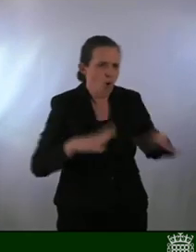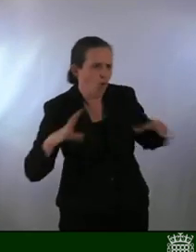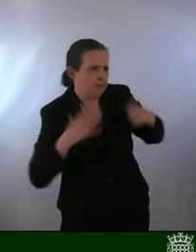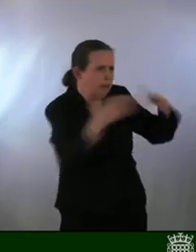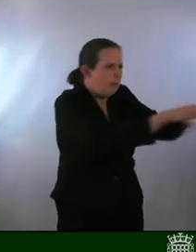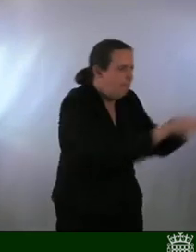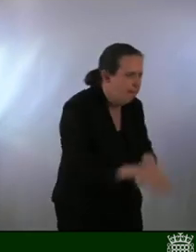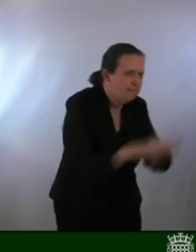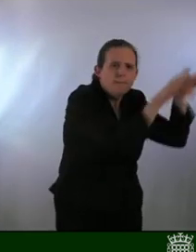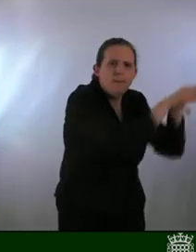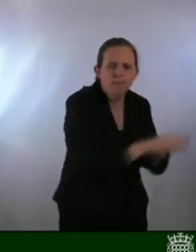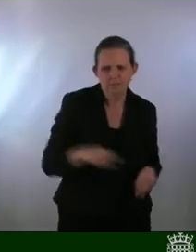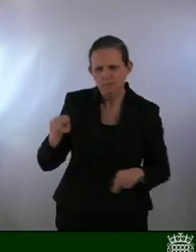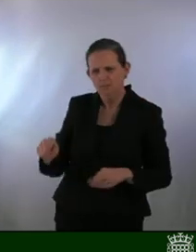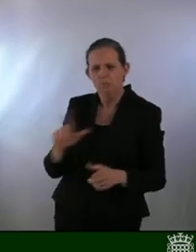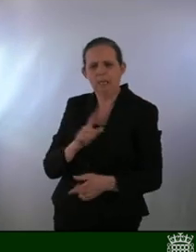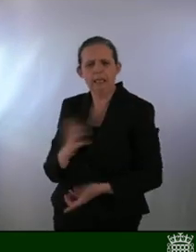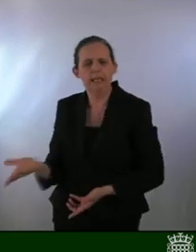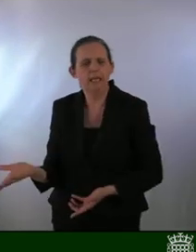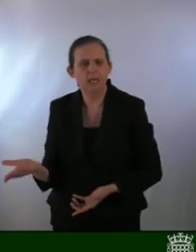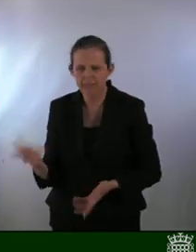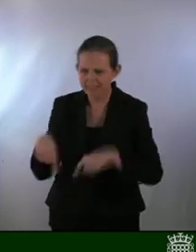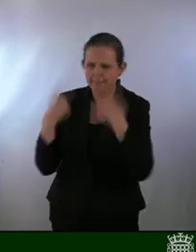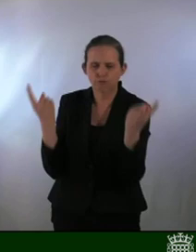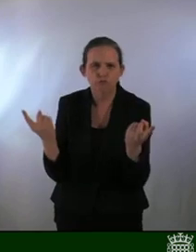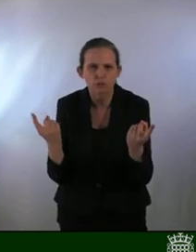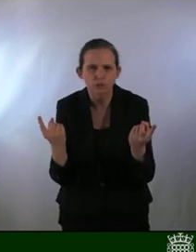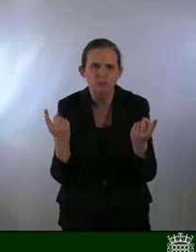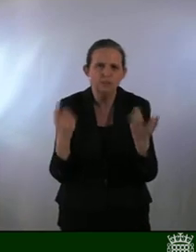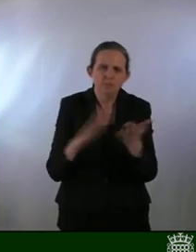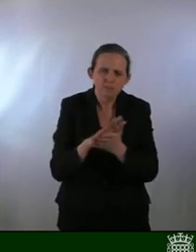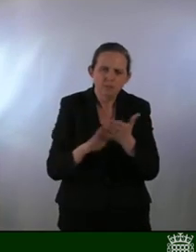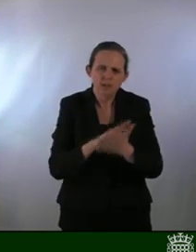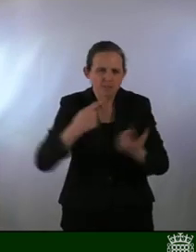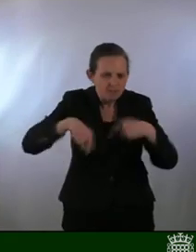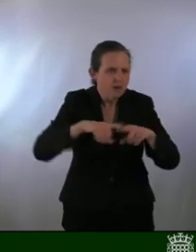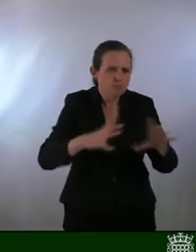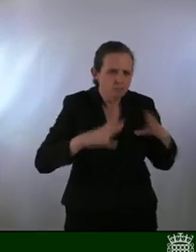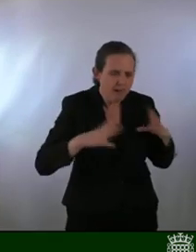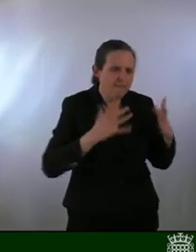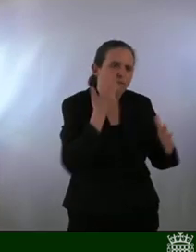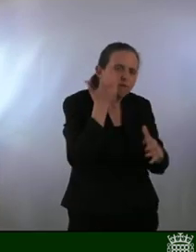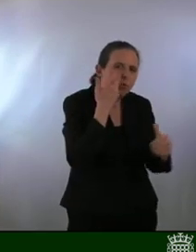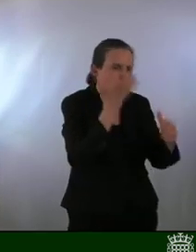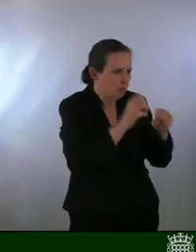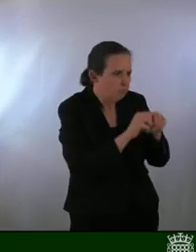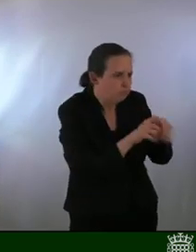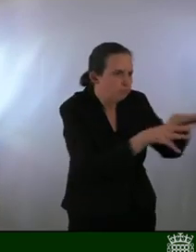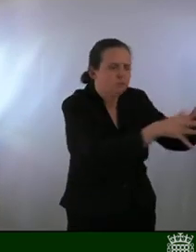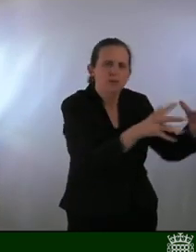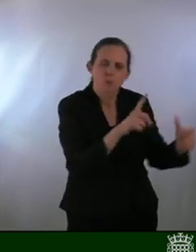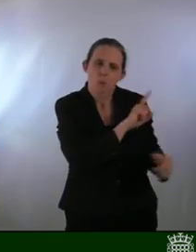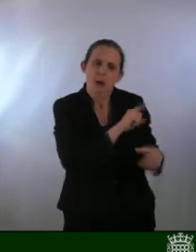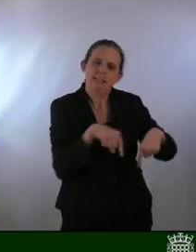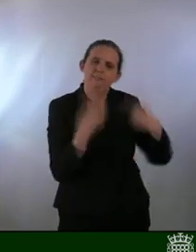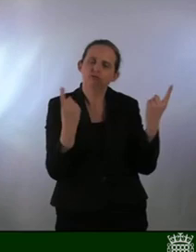other nations have been deliberately trying to delay, to buy time and prepare for future outbreaks. And in that respect, could he